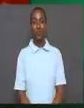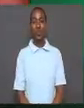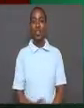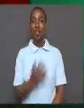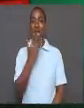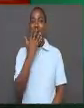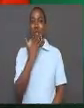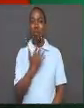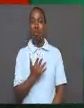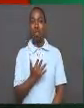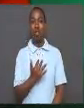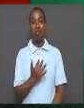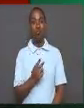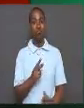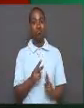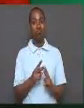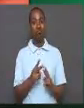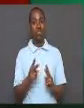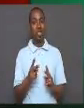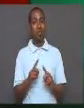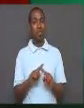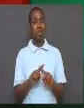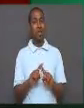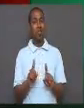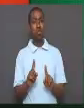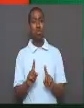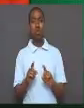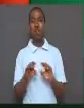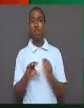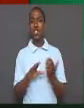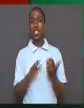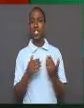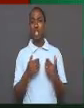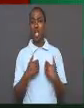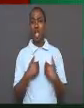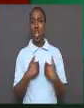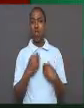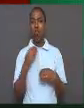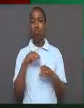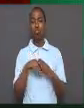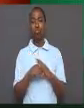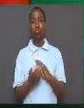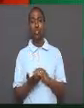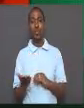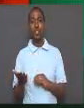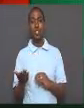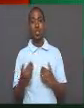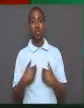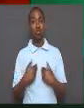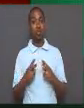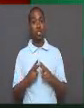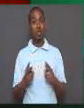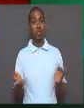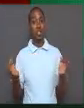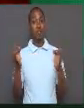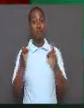Blood is a specialized bodily fluid that delivers substances which are necessary to